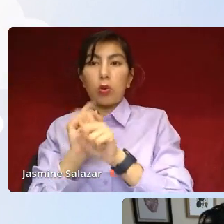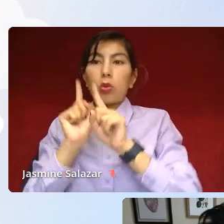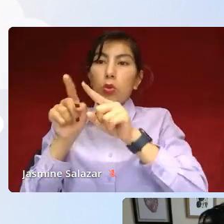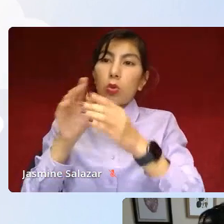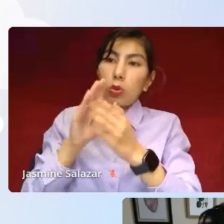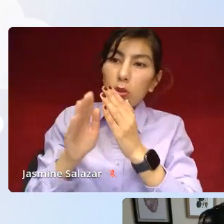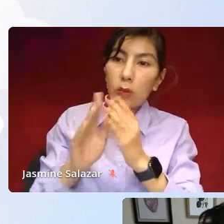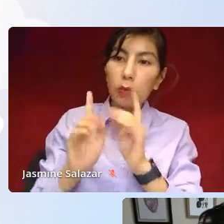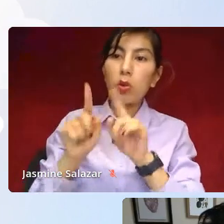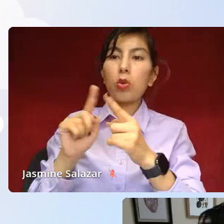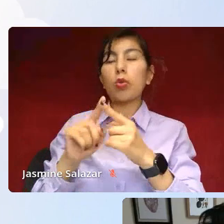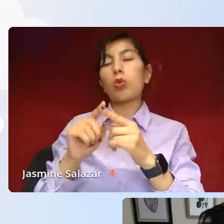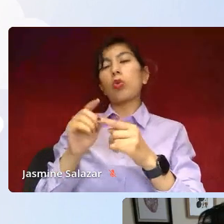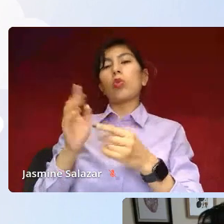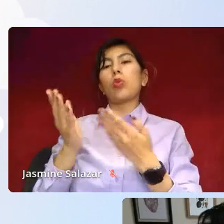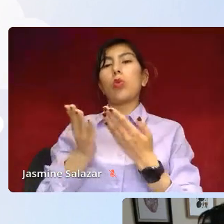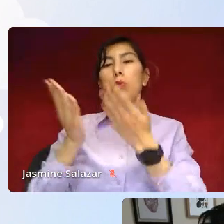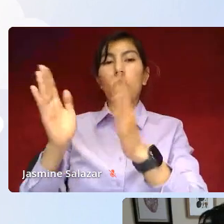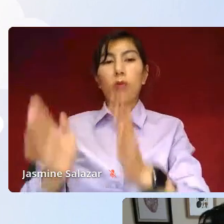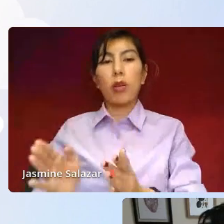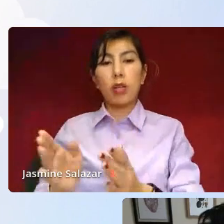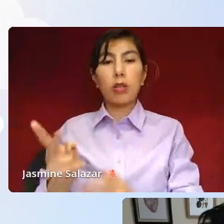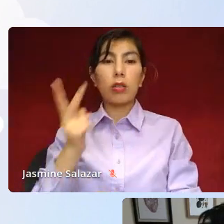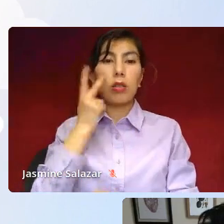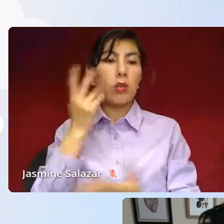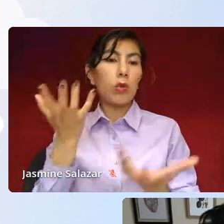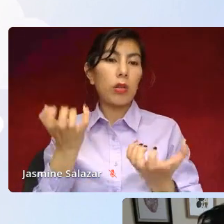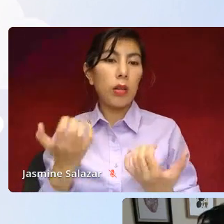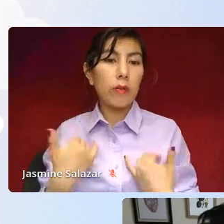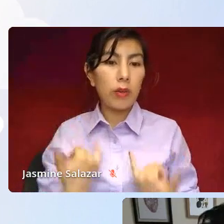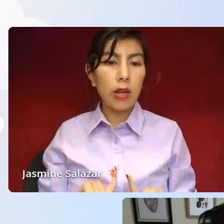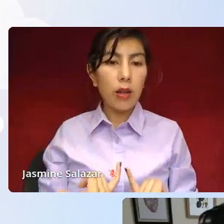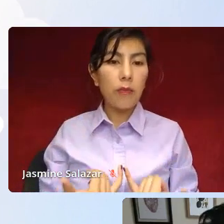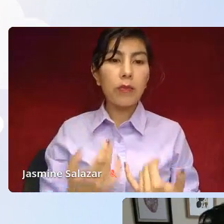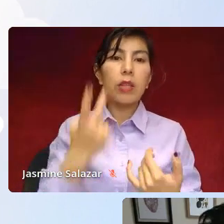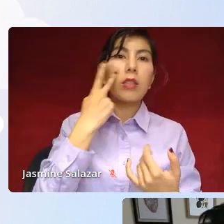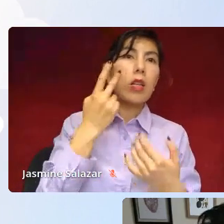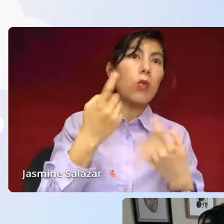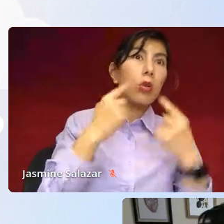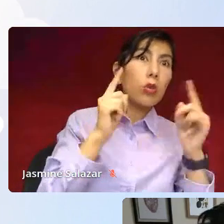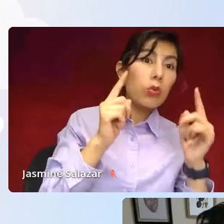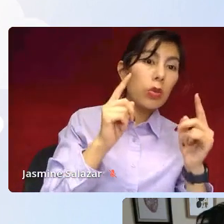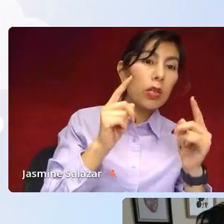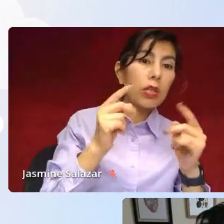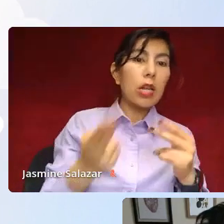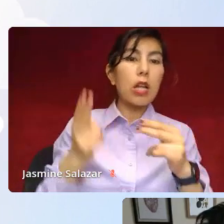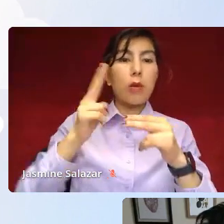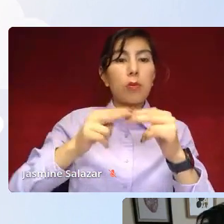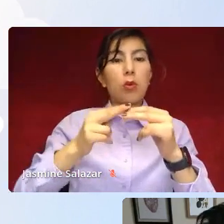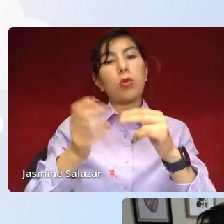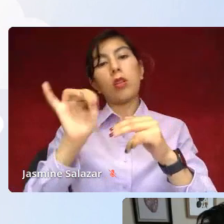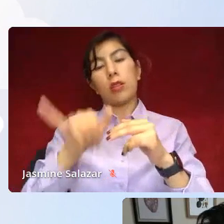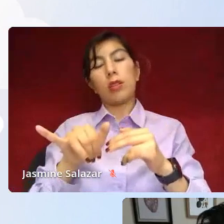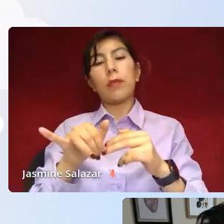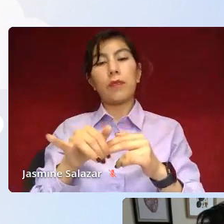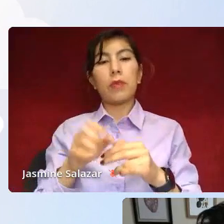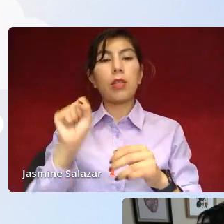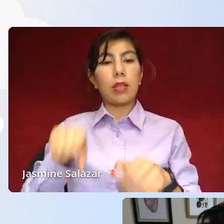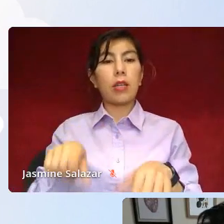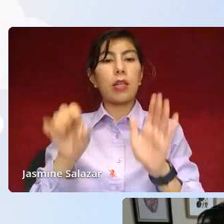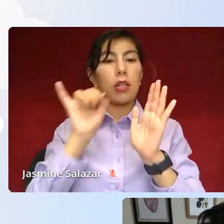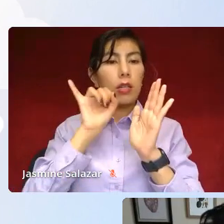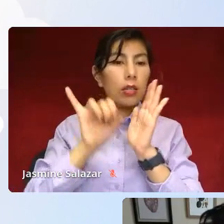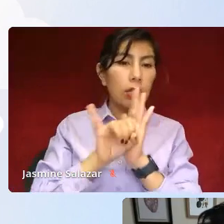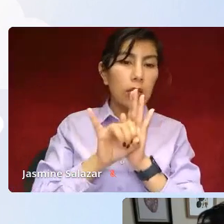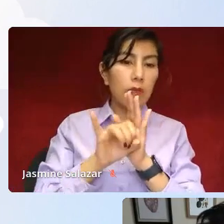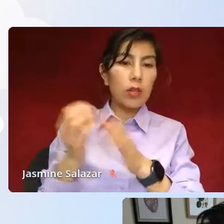the providers, see what you have now, see what's working, and build upon that. And then you can identify the gaps